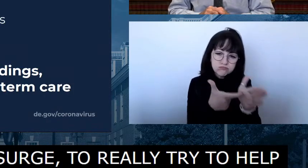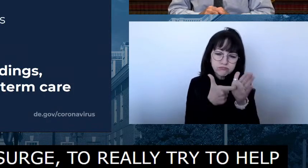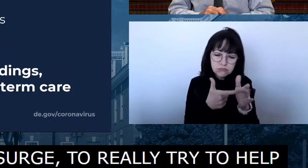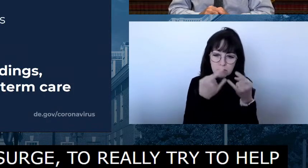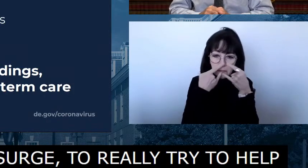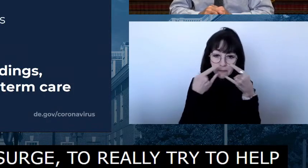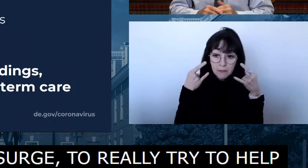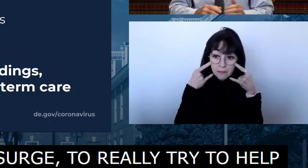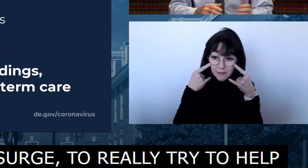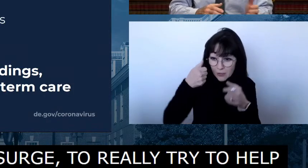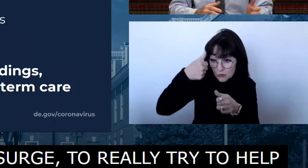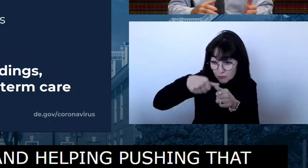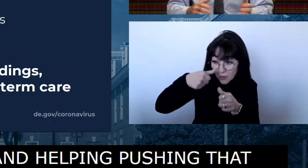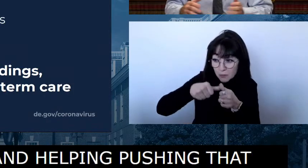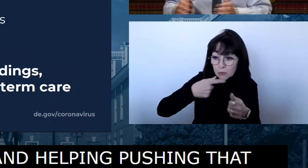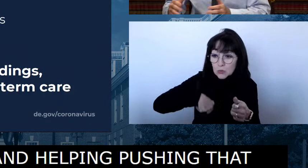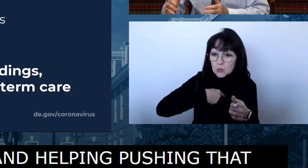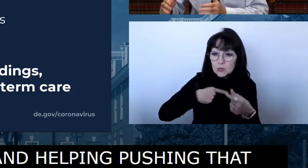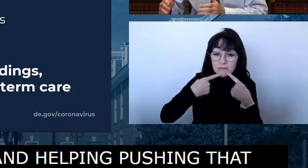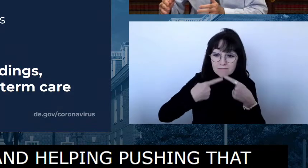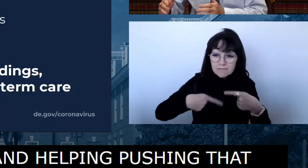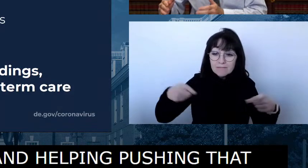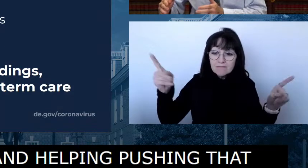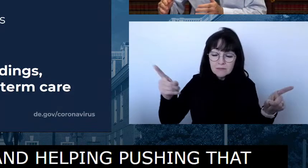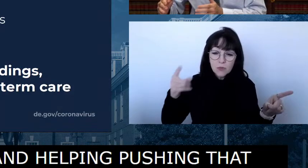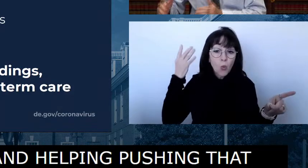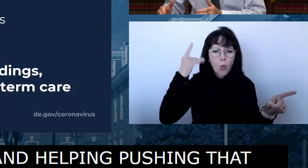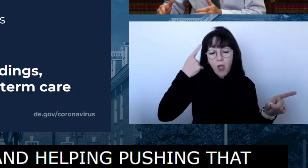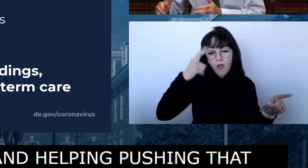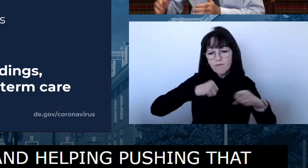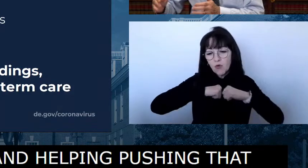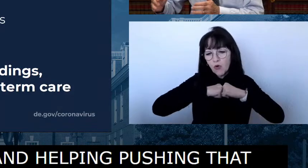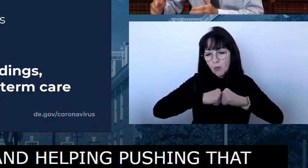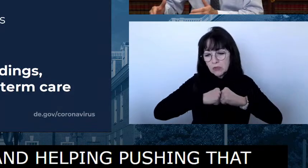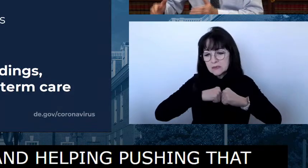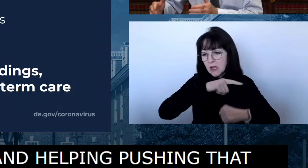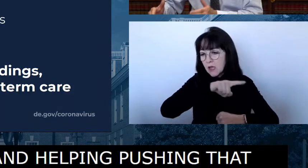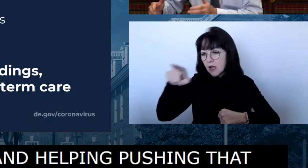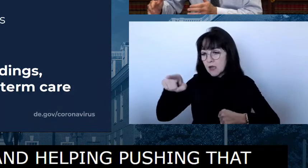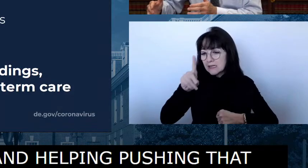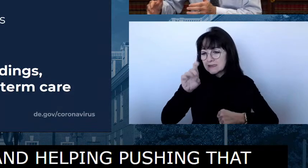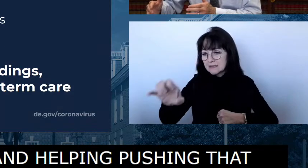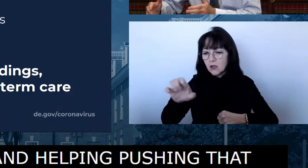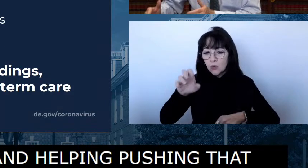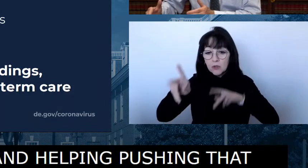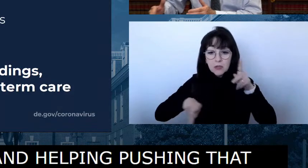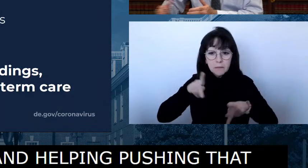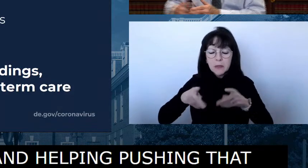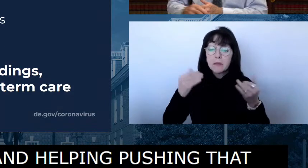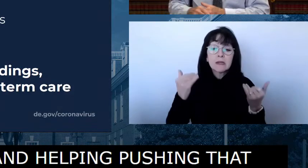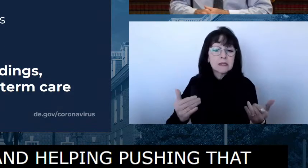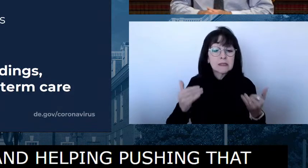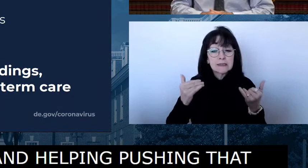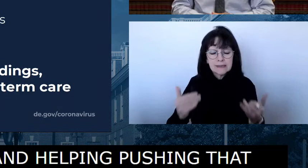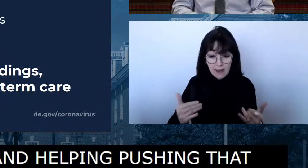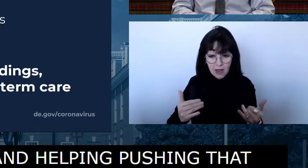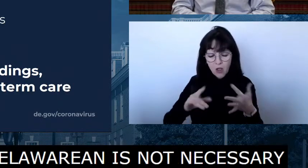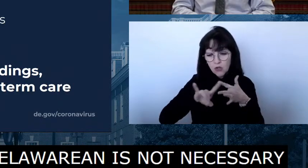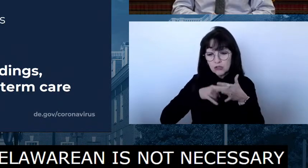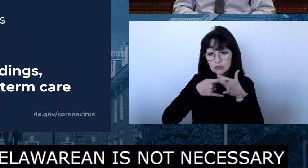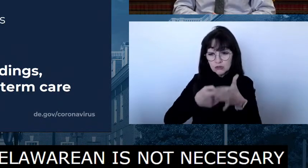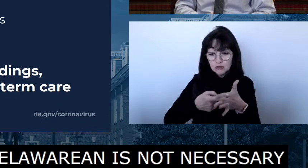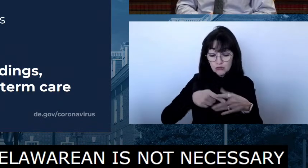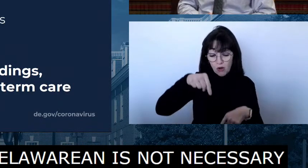down, protecting every Delawarean, is not necessary going forward. And so as of